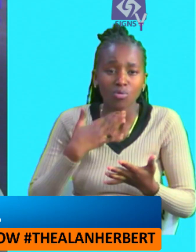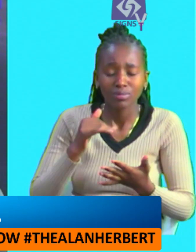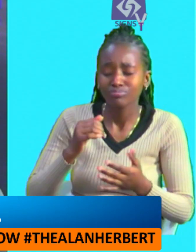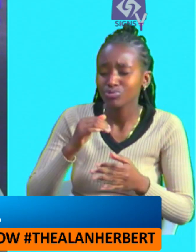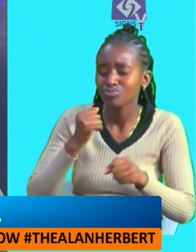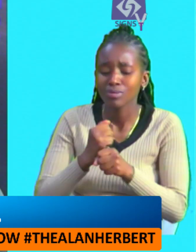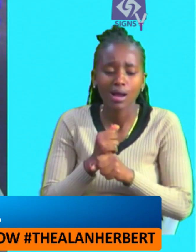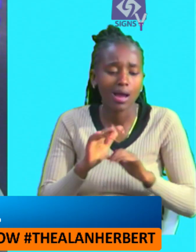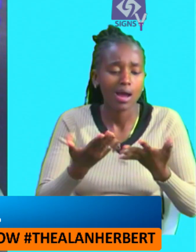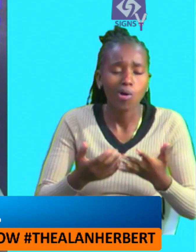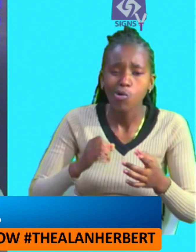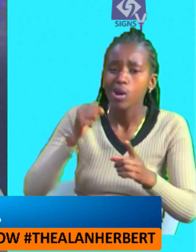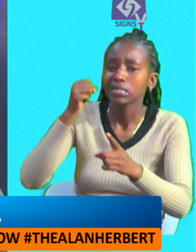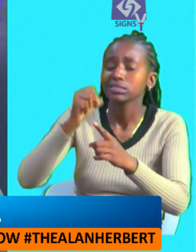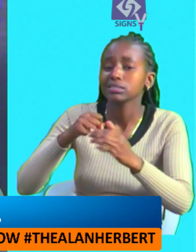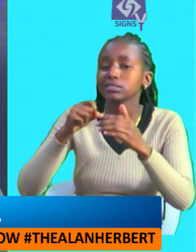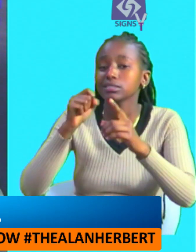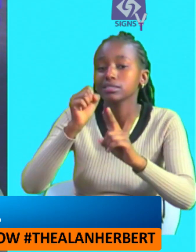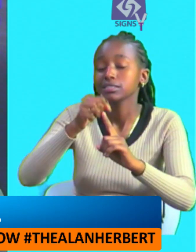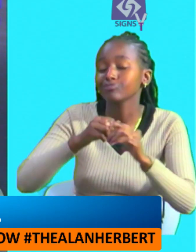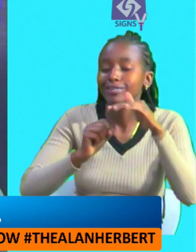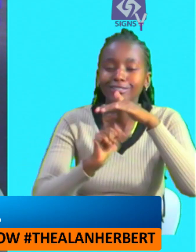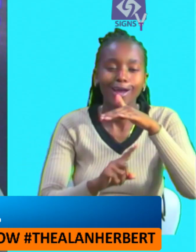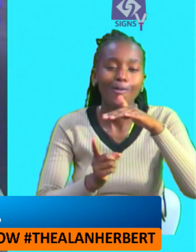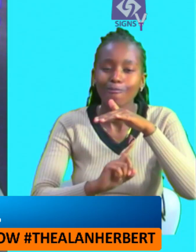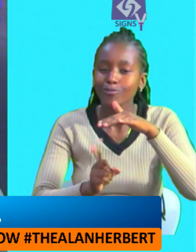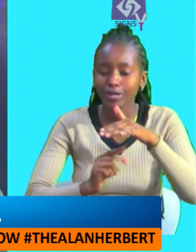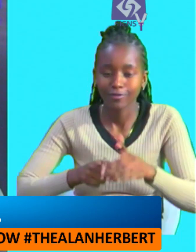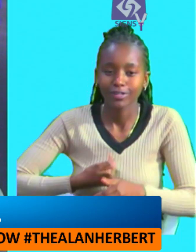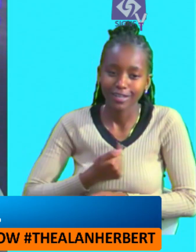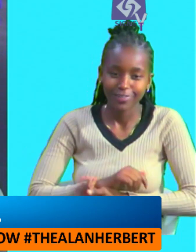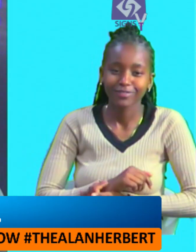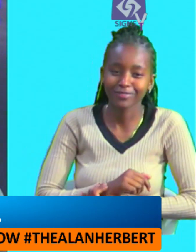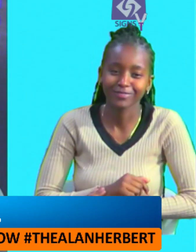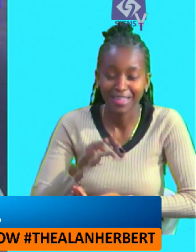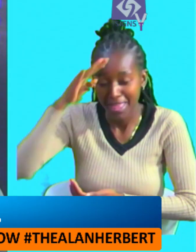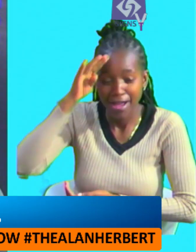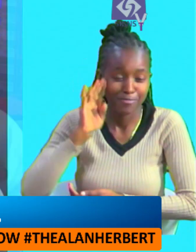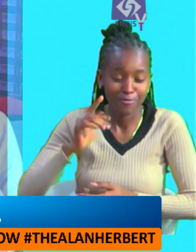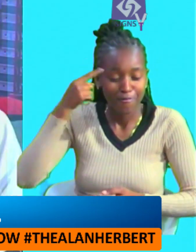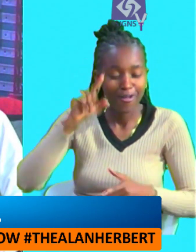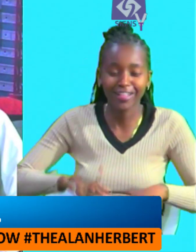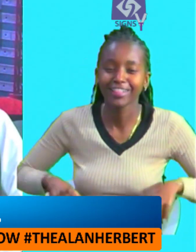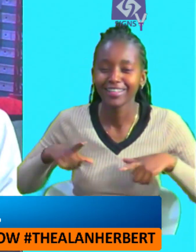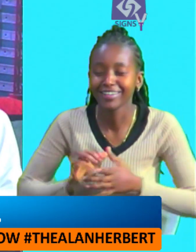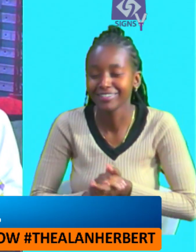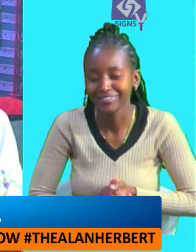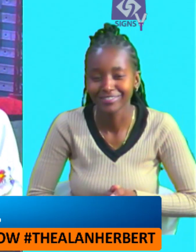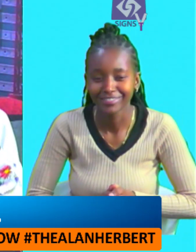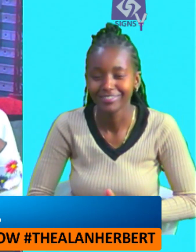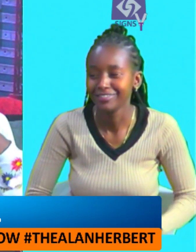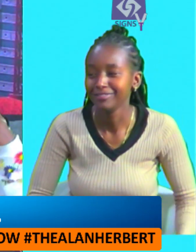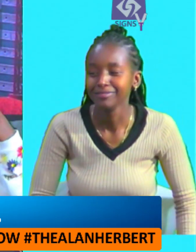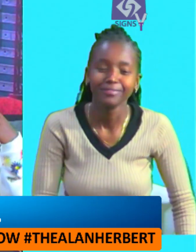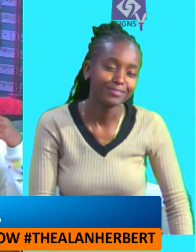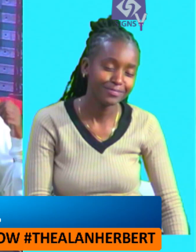a certain goal nilikuwa nimeset lazima ni achieve by June. Nitajisukuma by all means. Yeah. By all means ni make sure